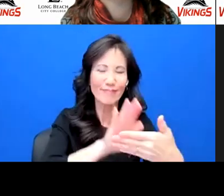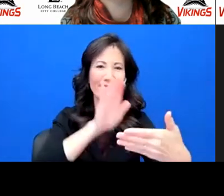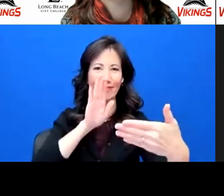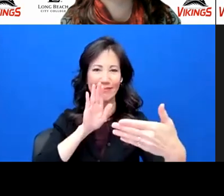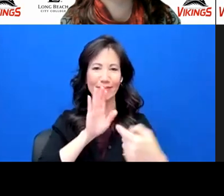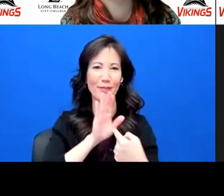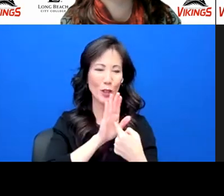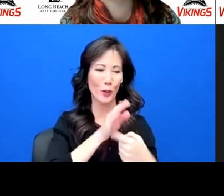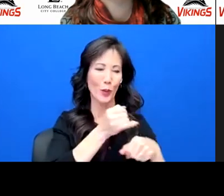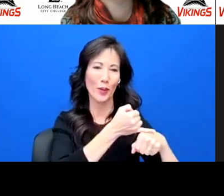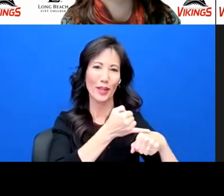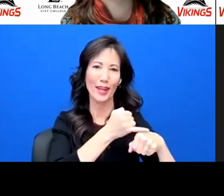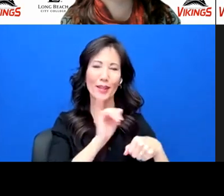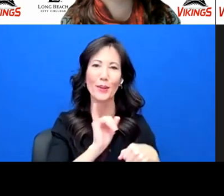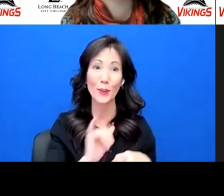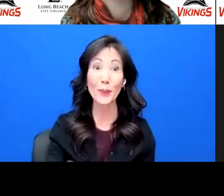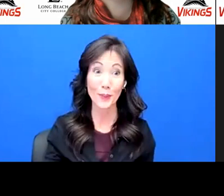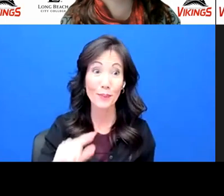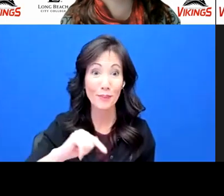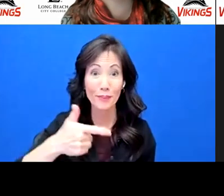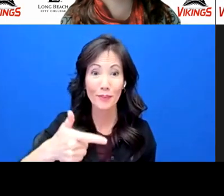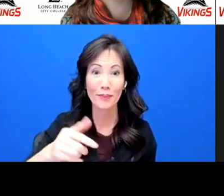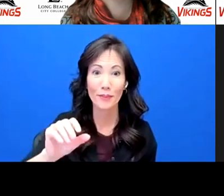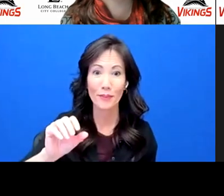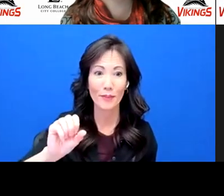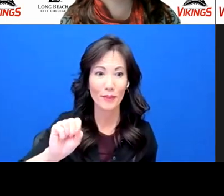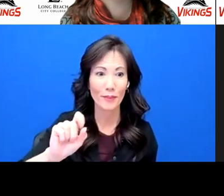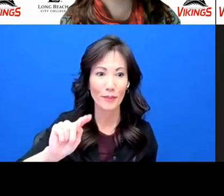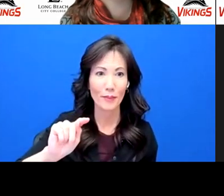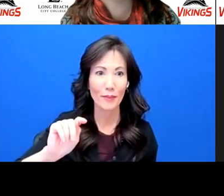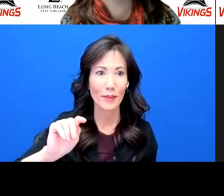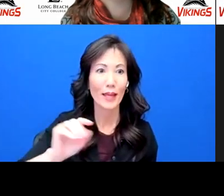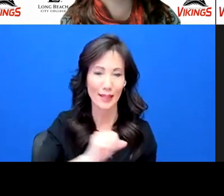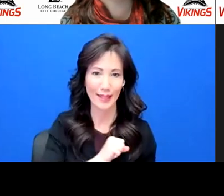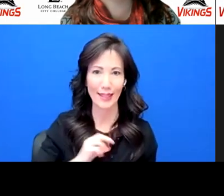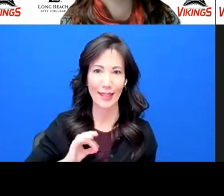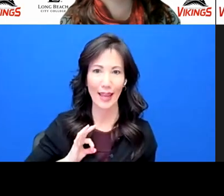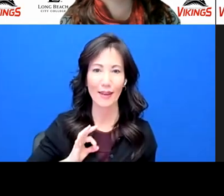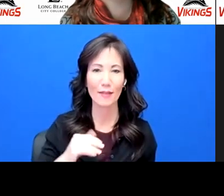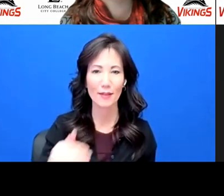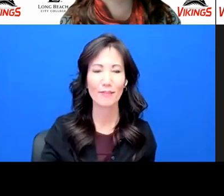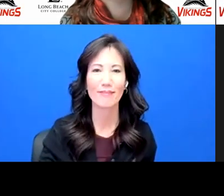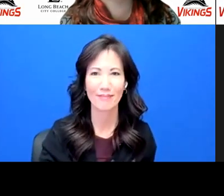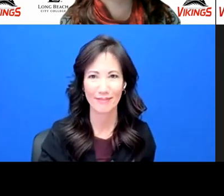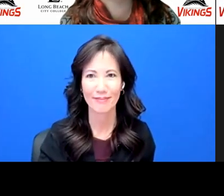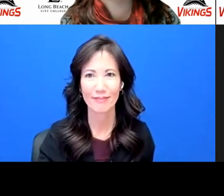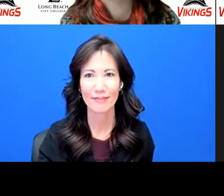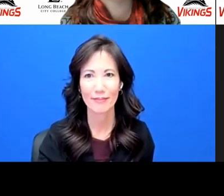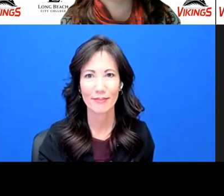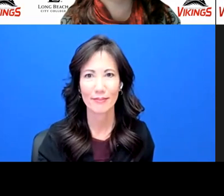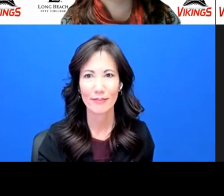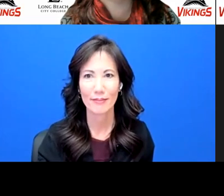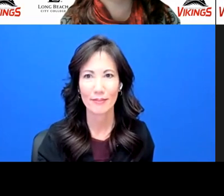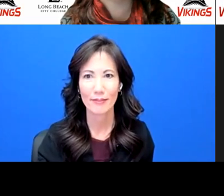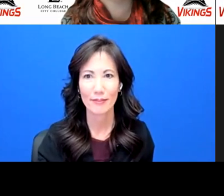hand it back to staff now to continue with the workshop. Thank you so much, Sophia. And with that, if you are